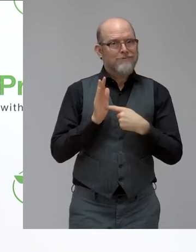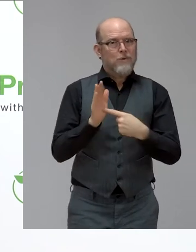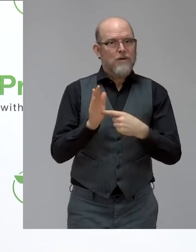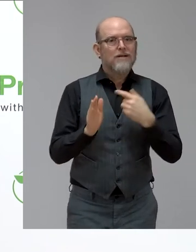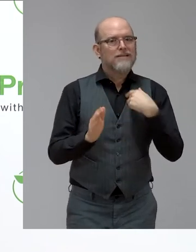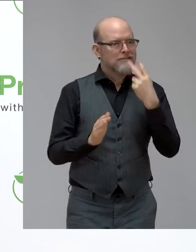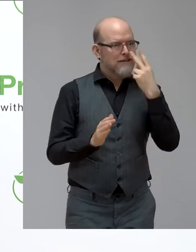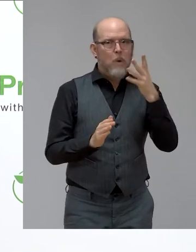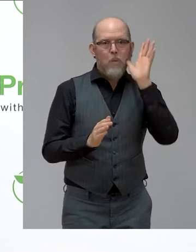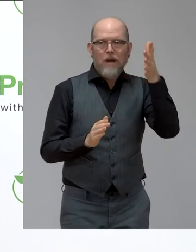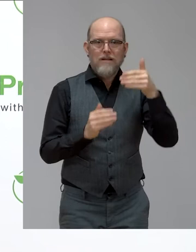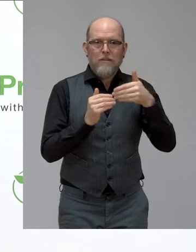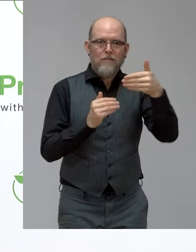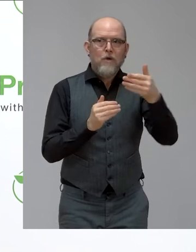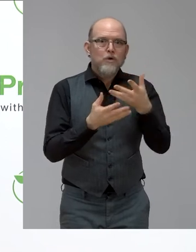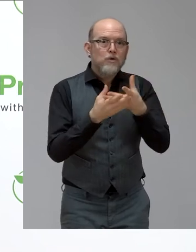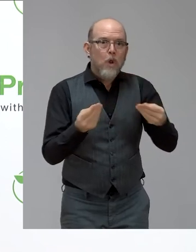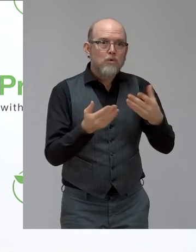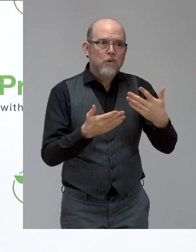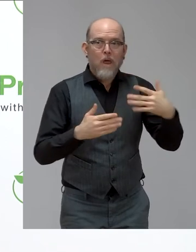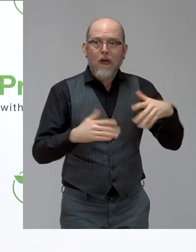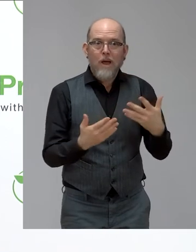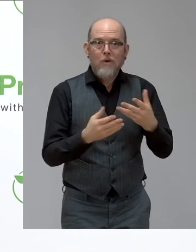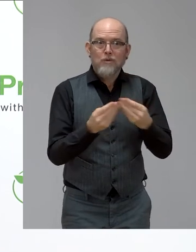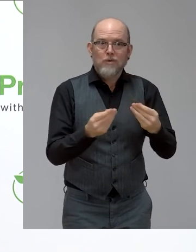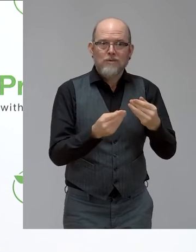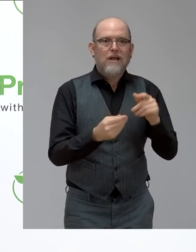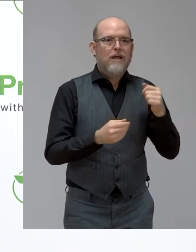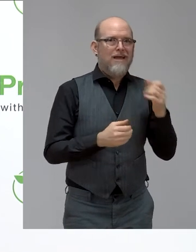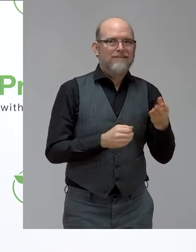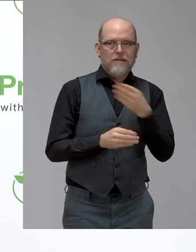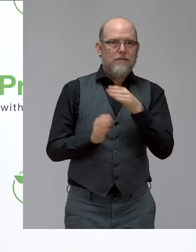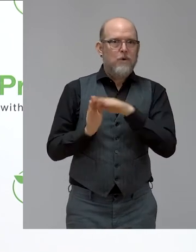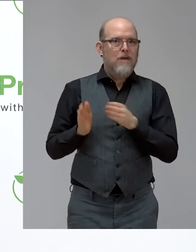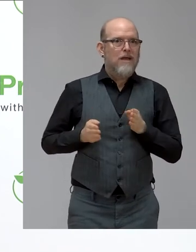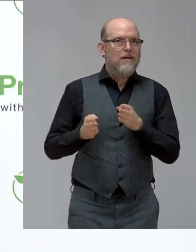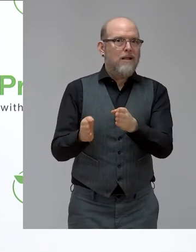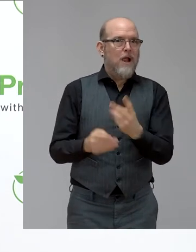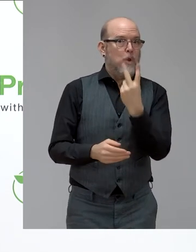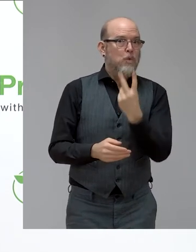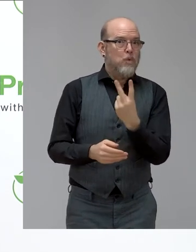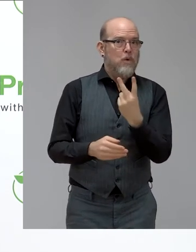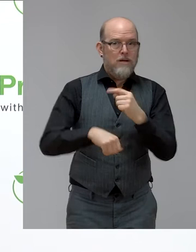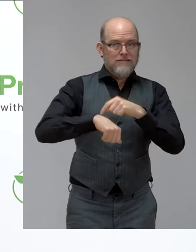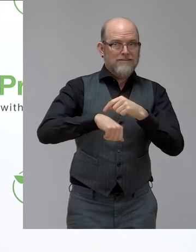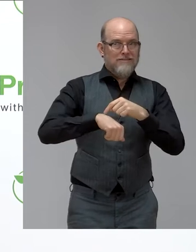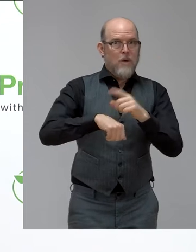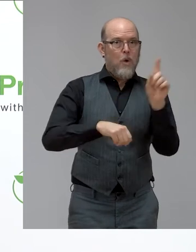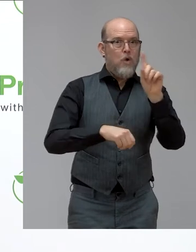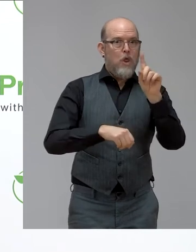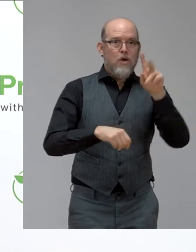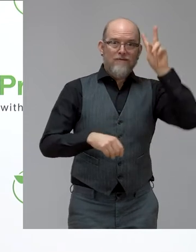these solutions later on today in Channel 2 at 1 o'clock Vienna time. And at 4 o'clock Vienna time, they